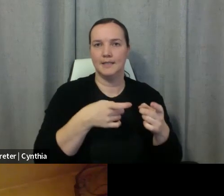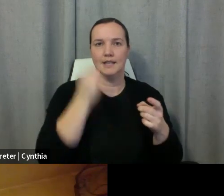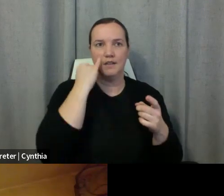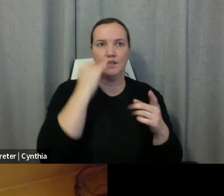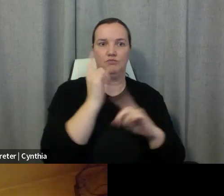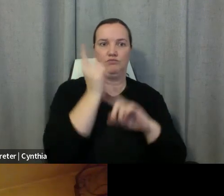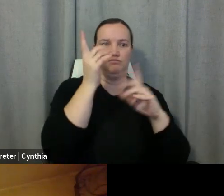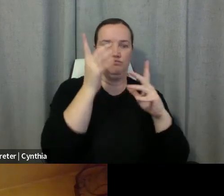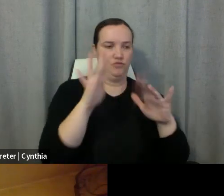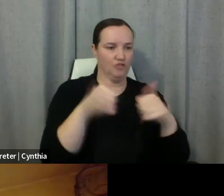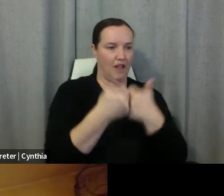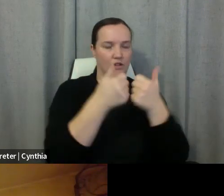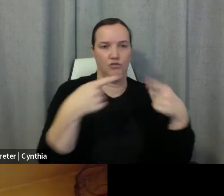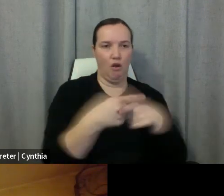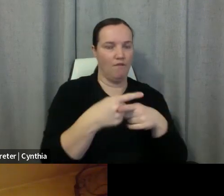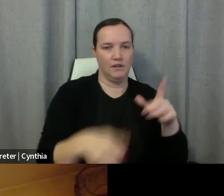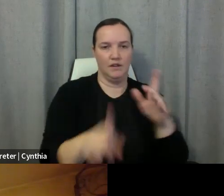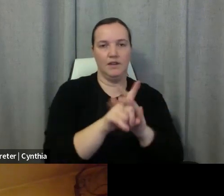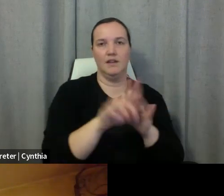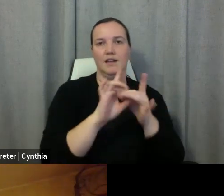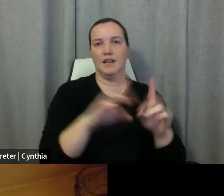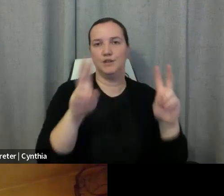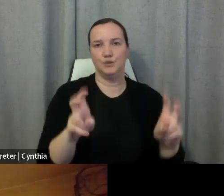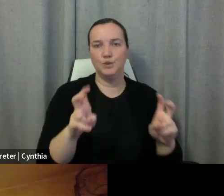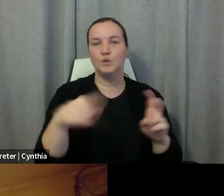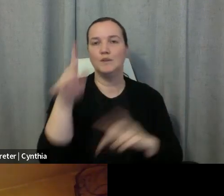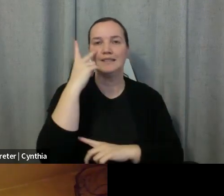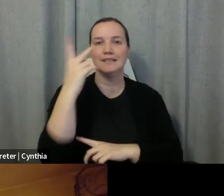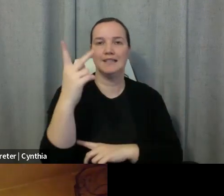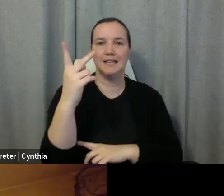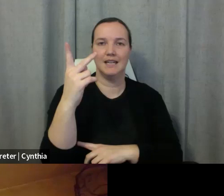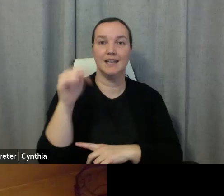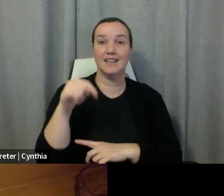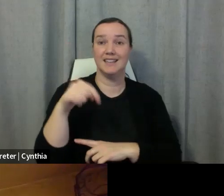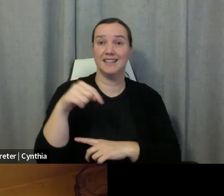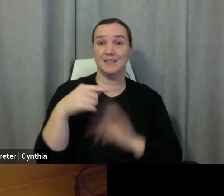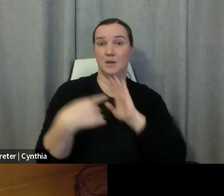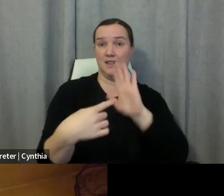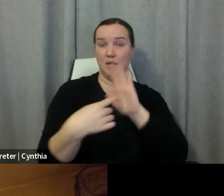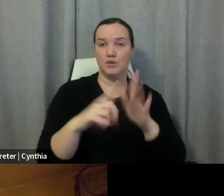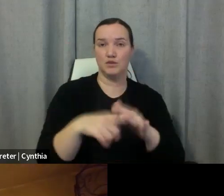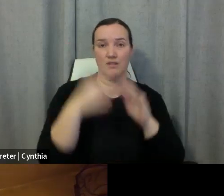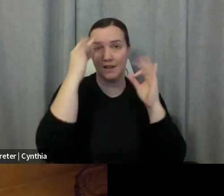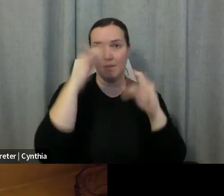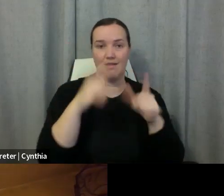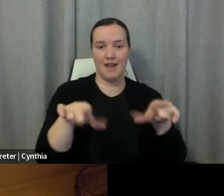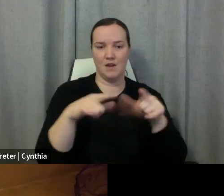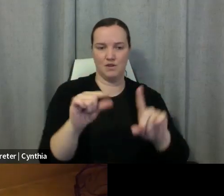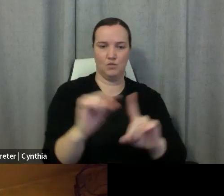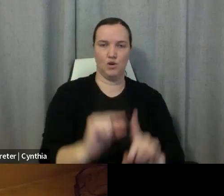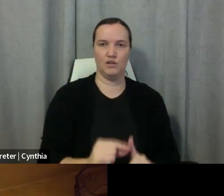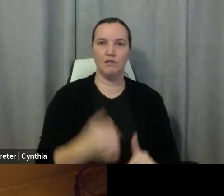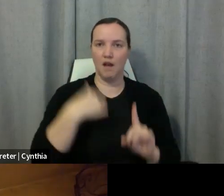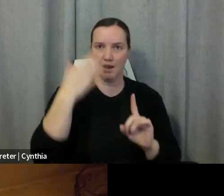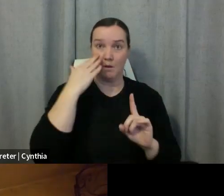challenge or conflict around some of these issues. That you can see that this, for example, is to start to think about language, and language that I know that